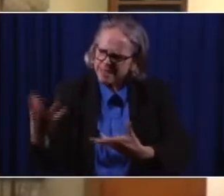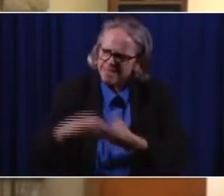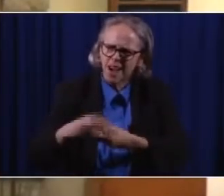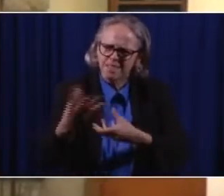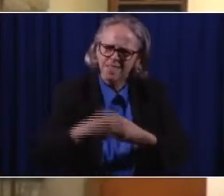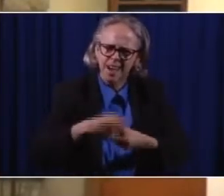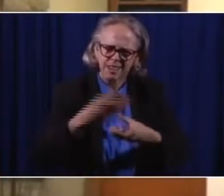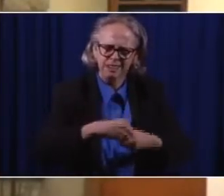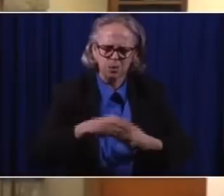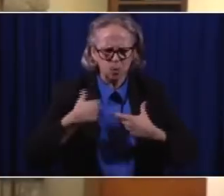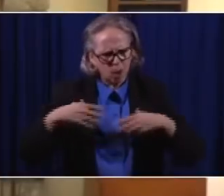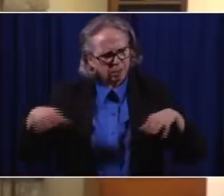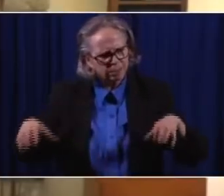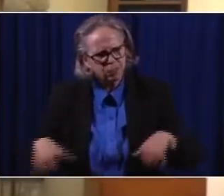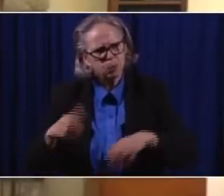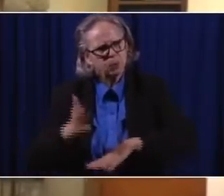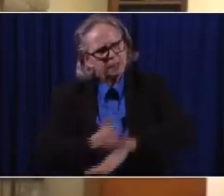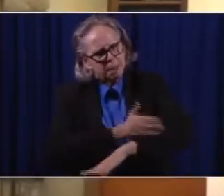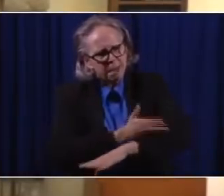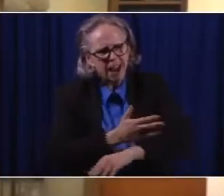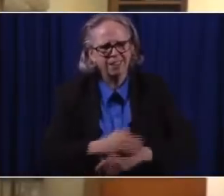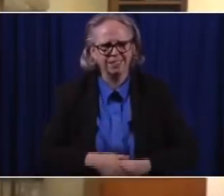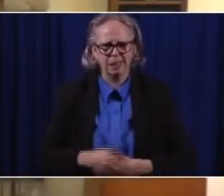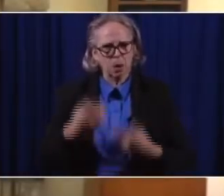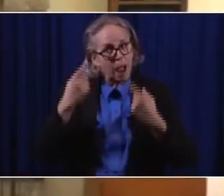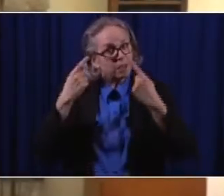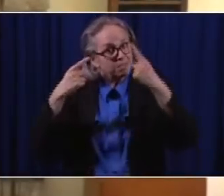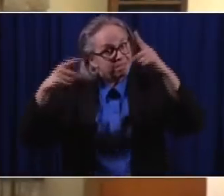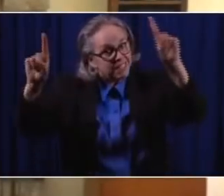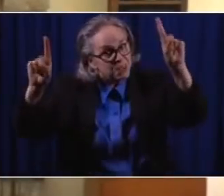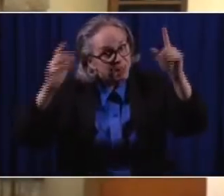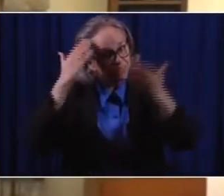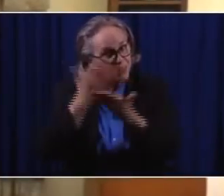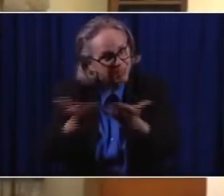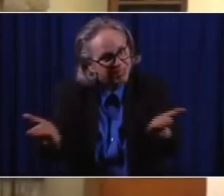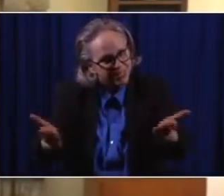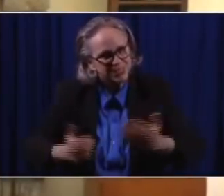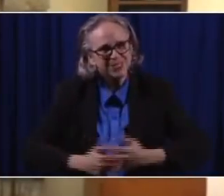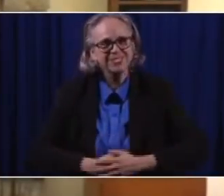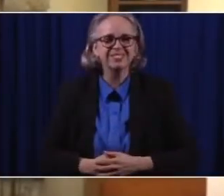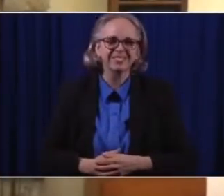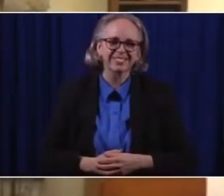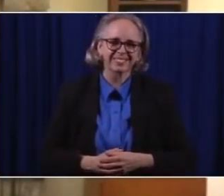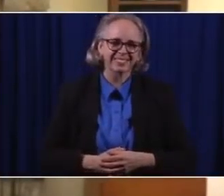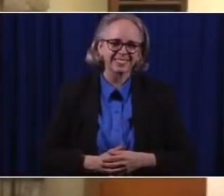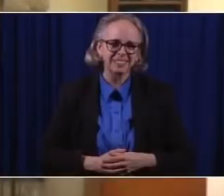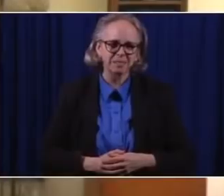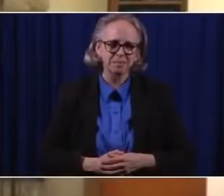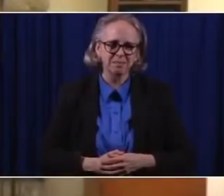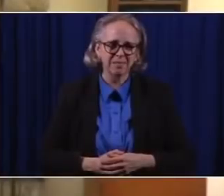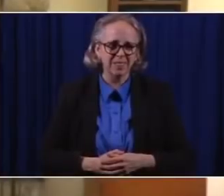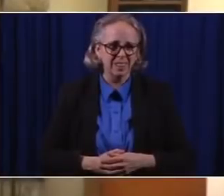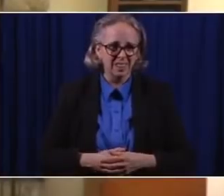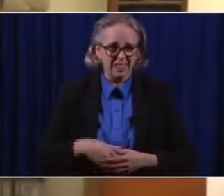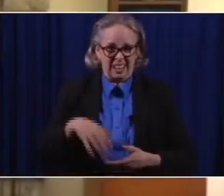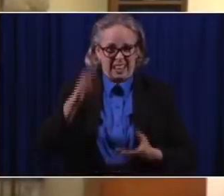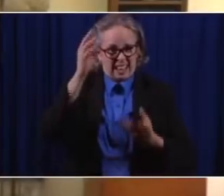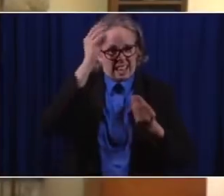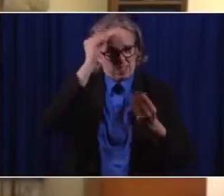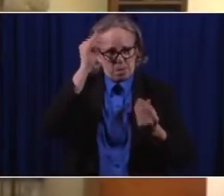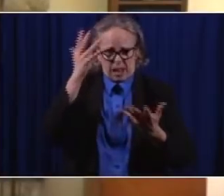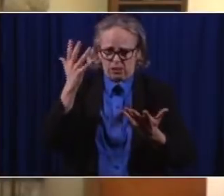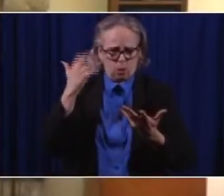you can see that we are making some progress in regard to that. And, the information we're going to continue, as we announced today, with 2